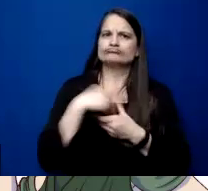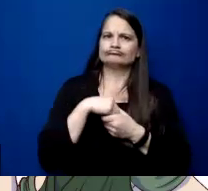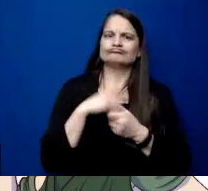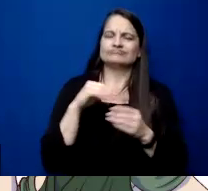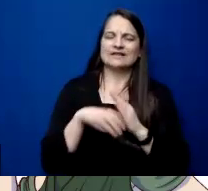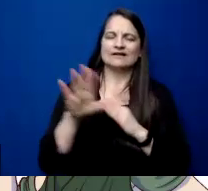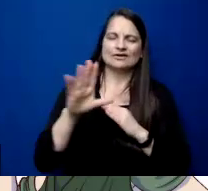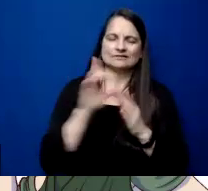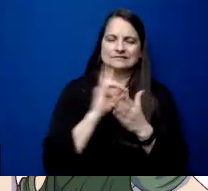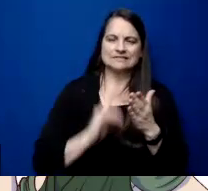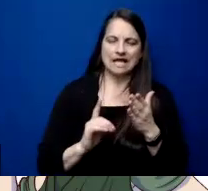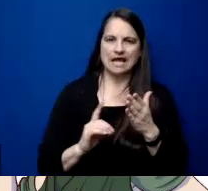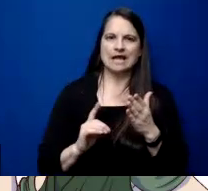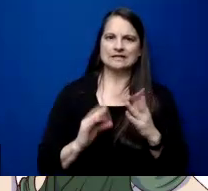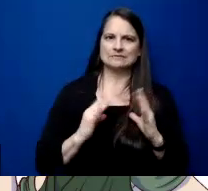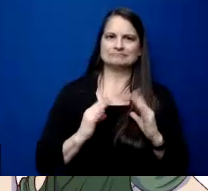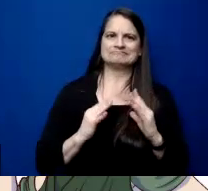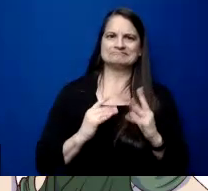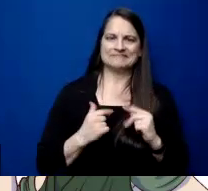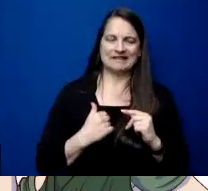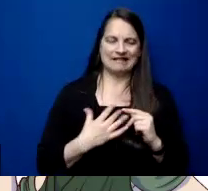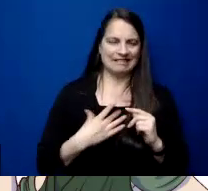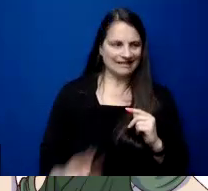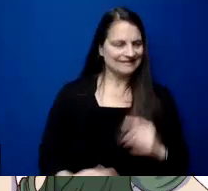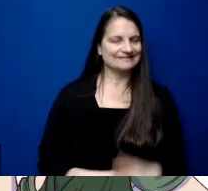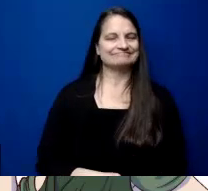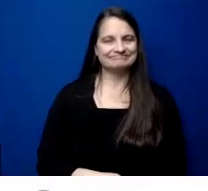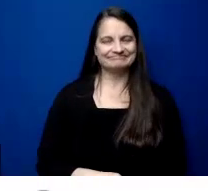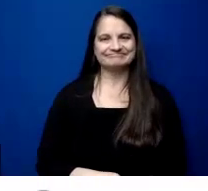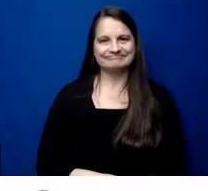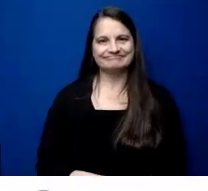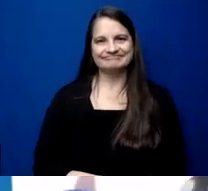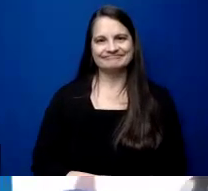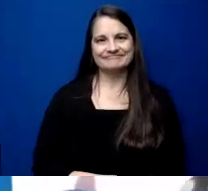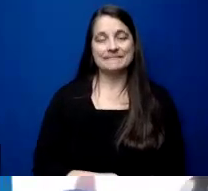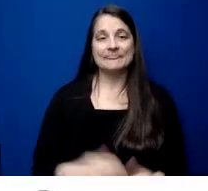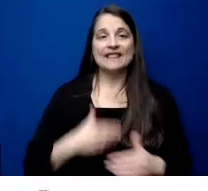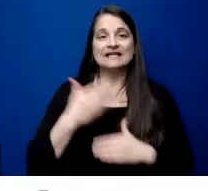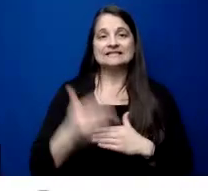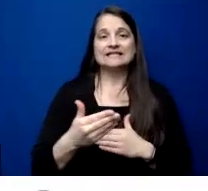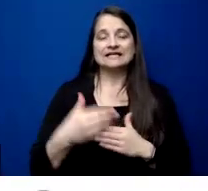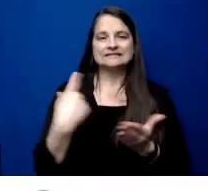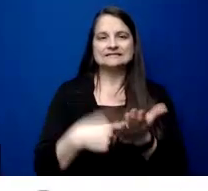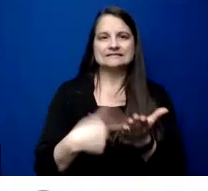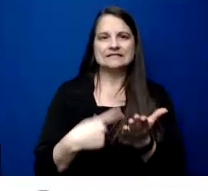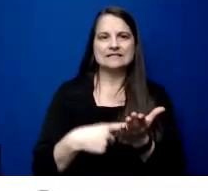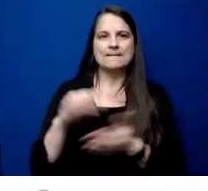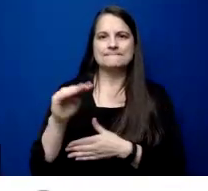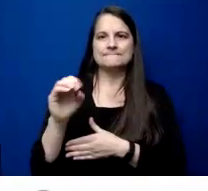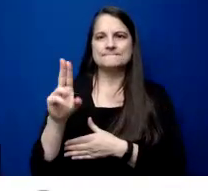and I'm here for it. Um, and the next slide, we'll be talking a little bit about